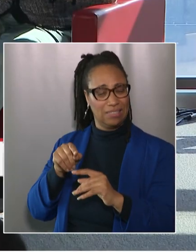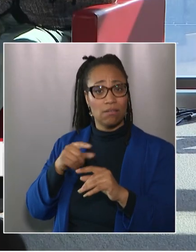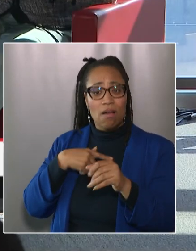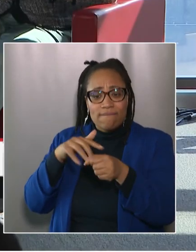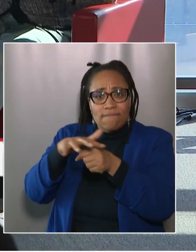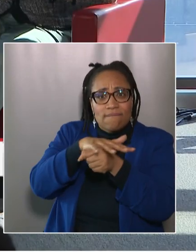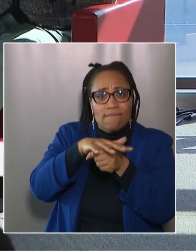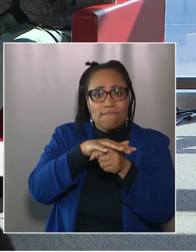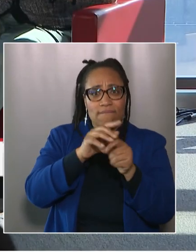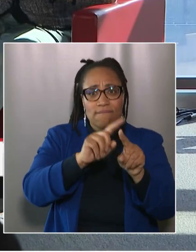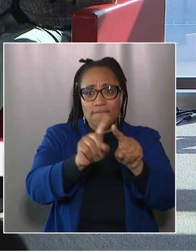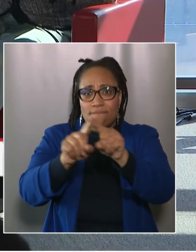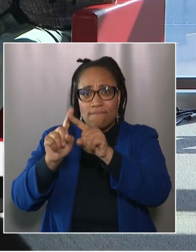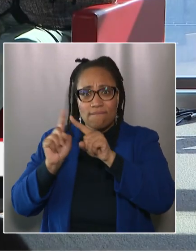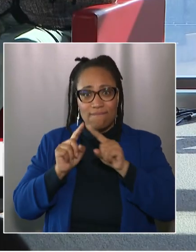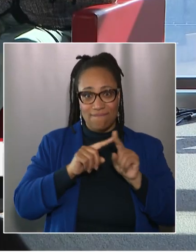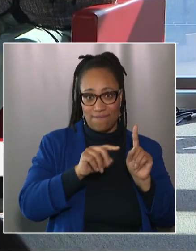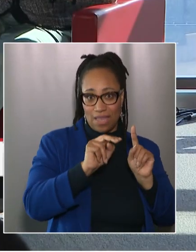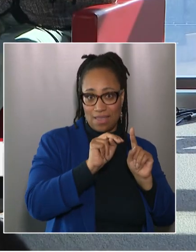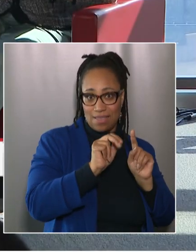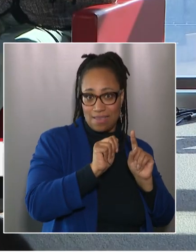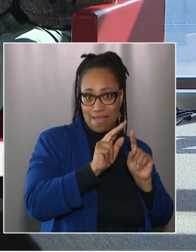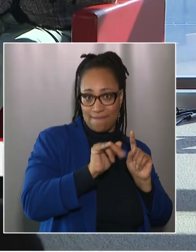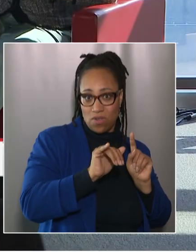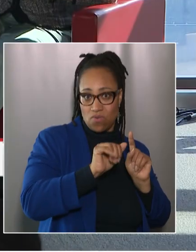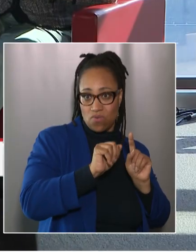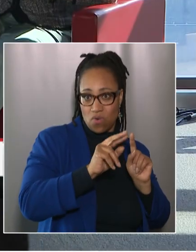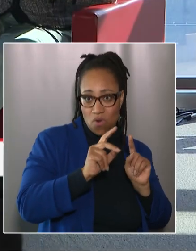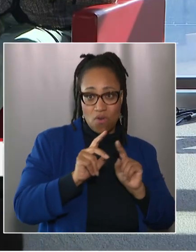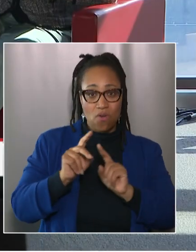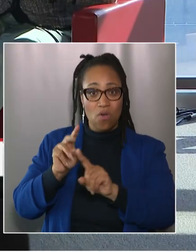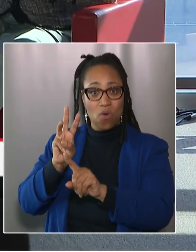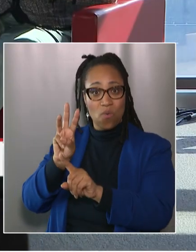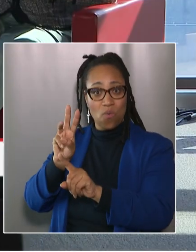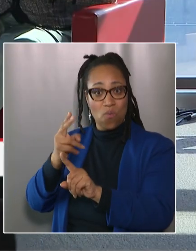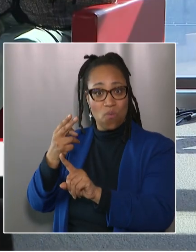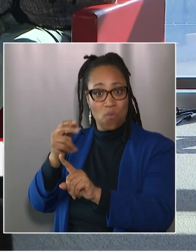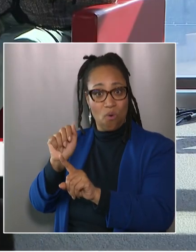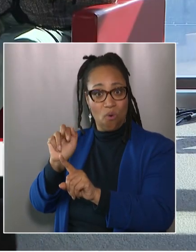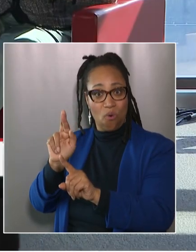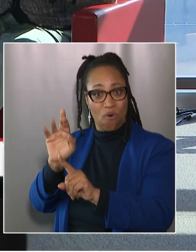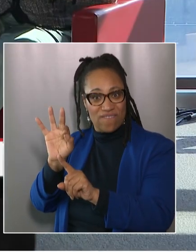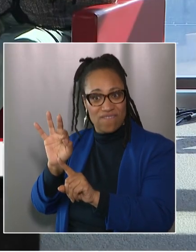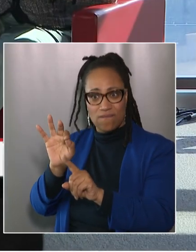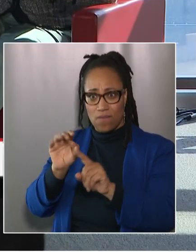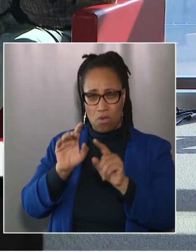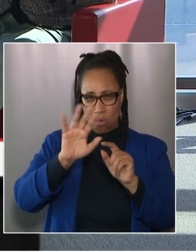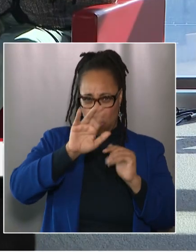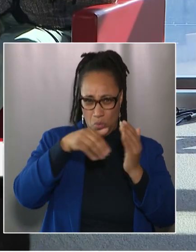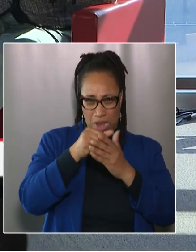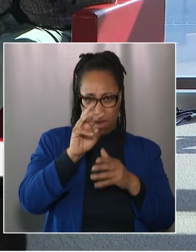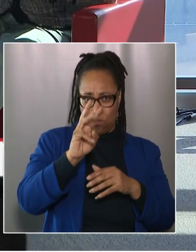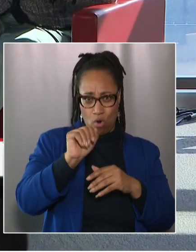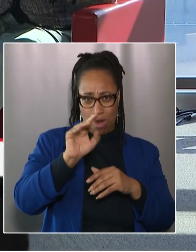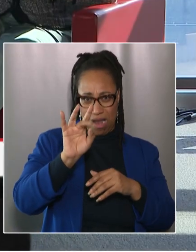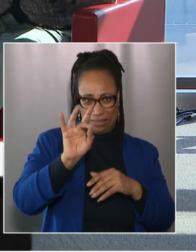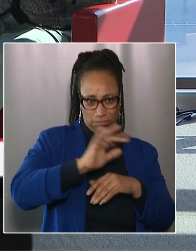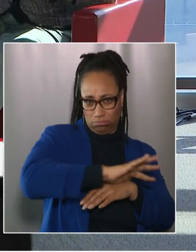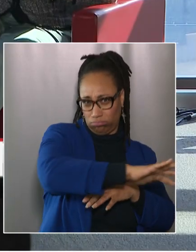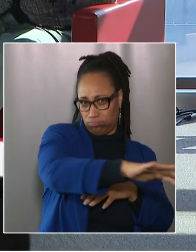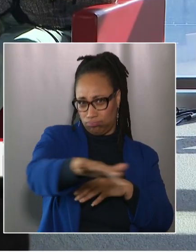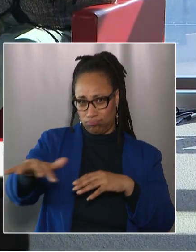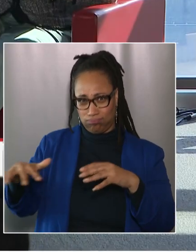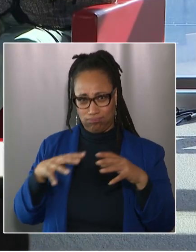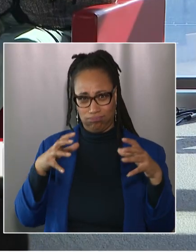also everywhere in the District of Columbia, all 8 wards. So I guess what is one piece of advice that you would give to